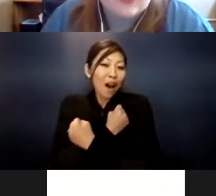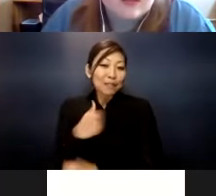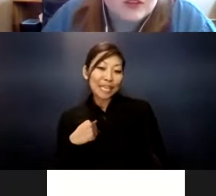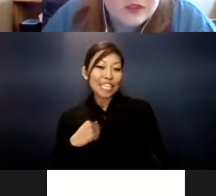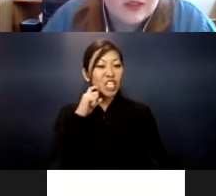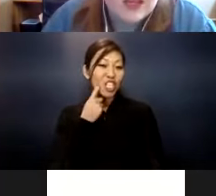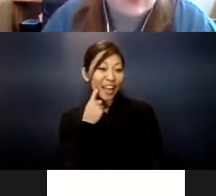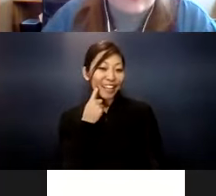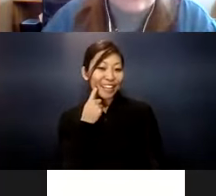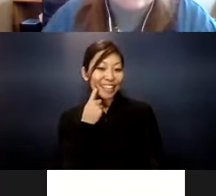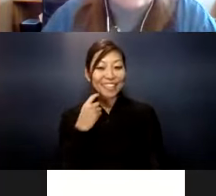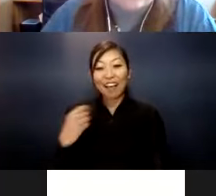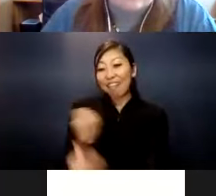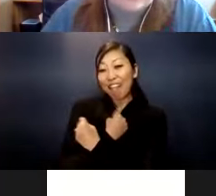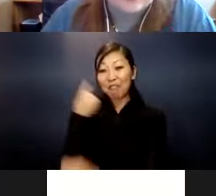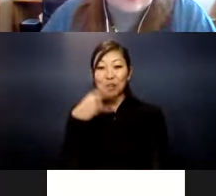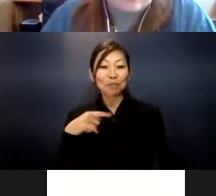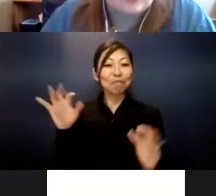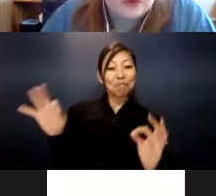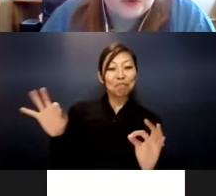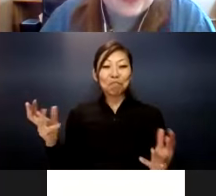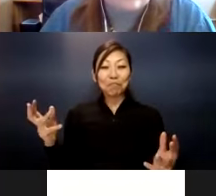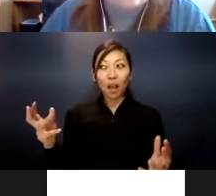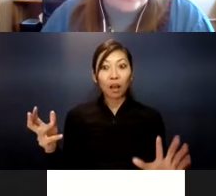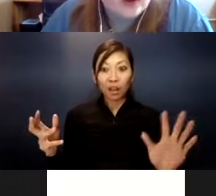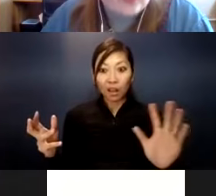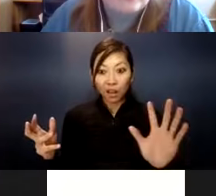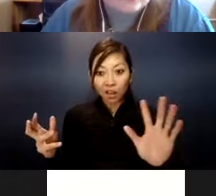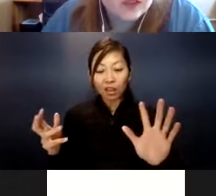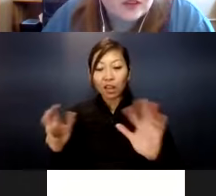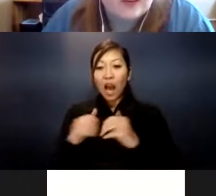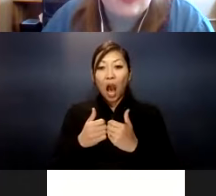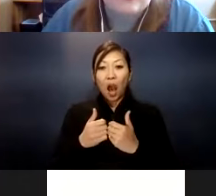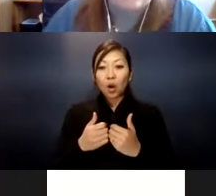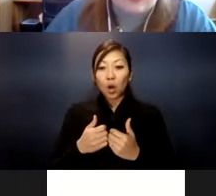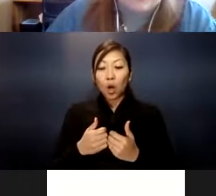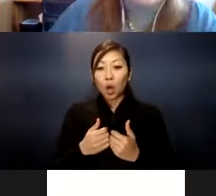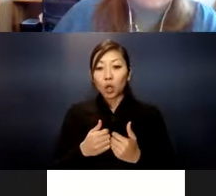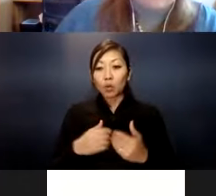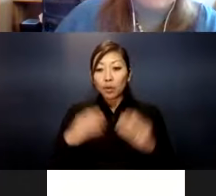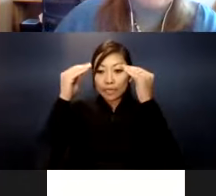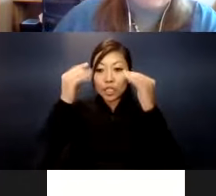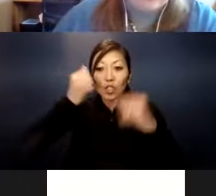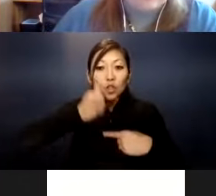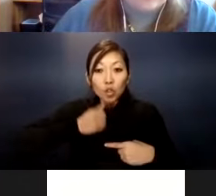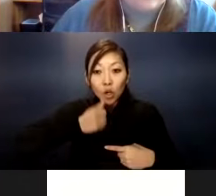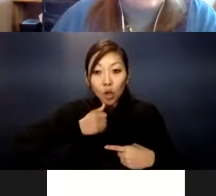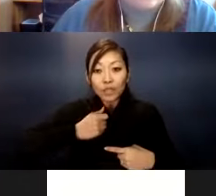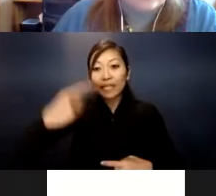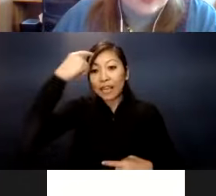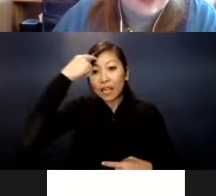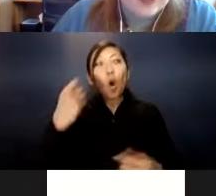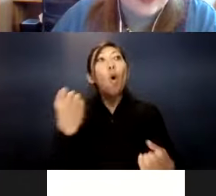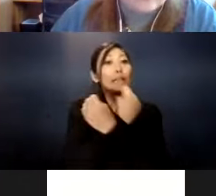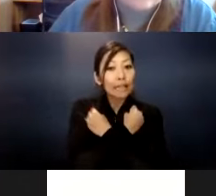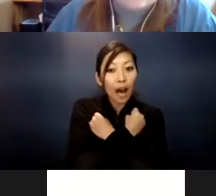that's what love looks like. So how do we get through to girls in particular who associate love with possessiveness